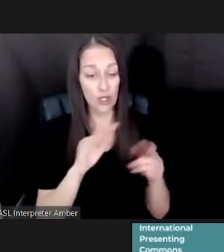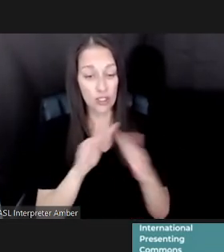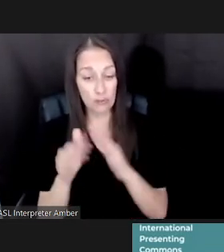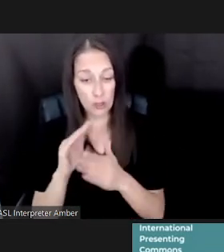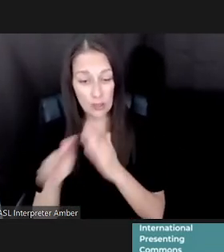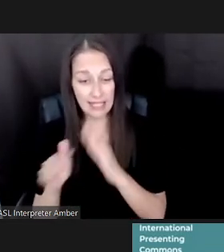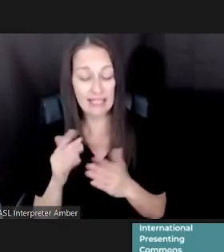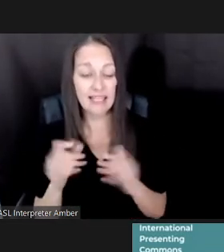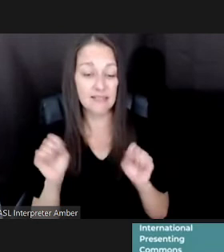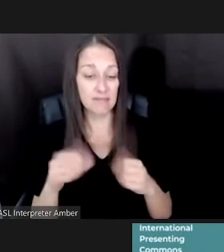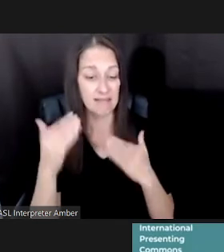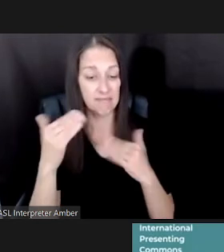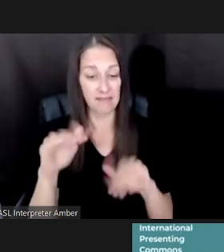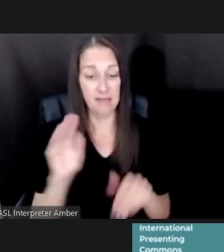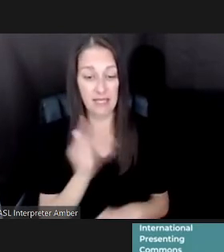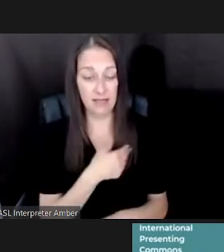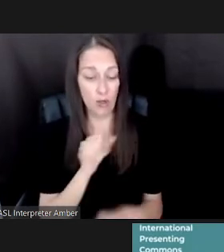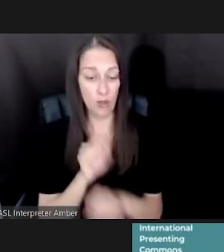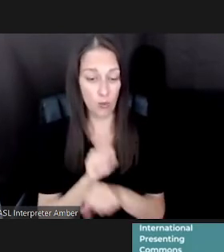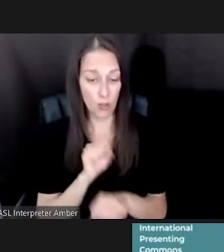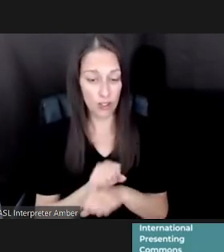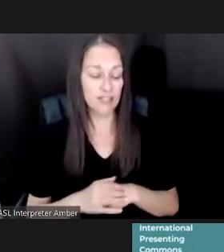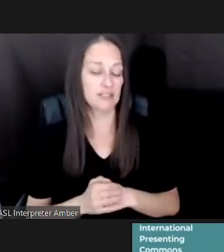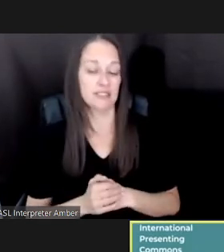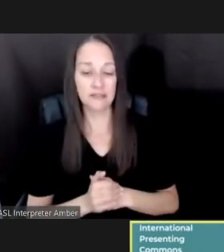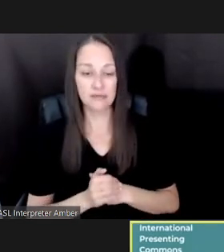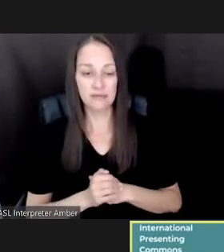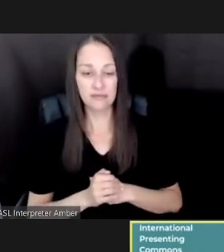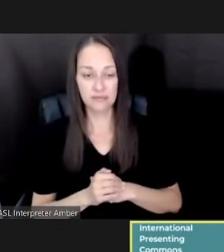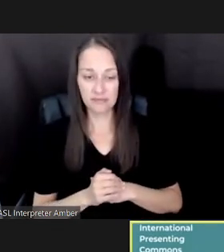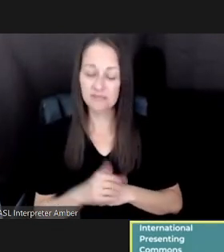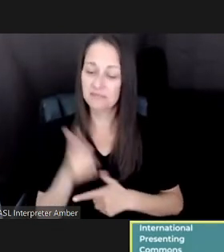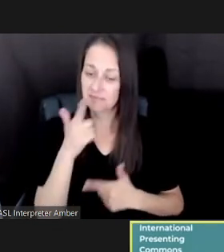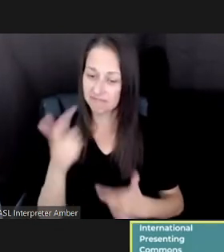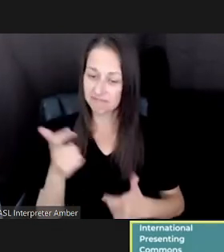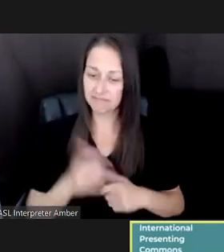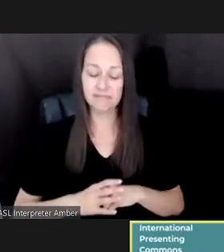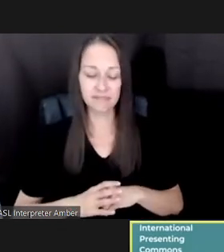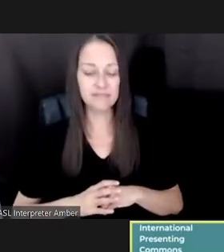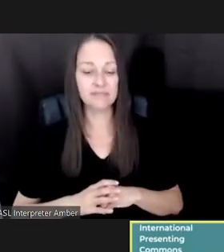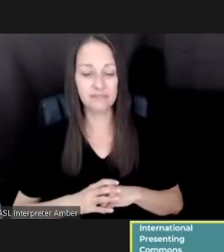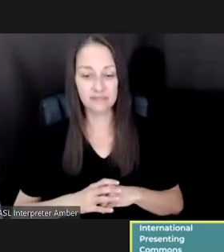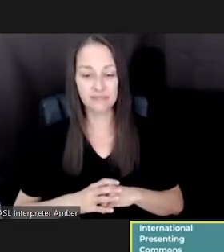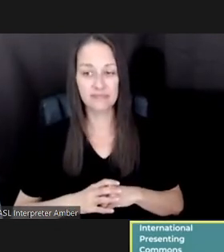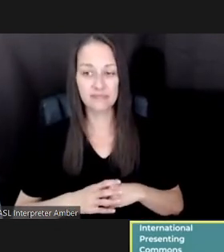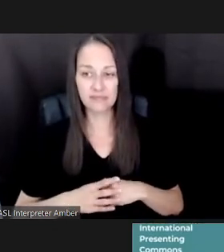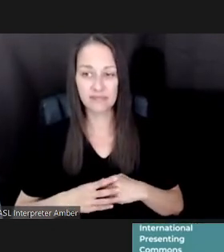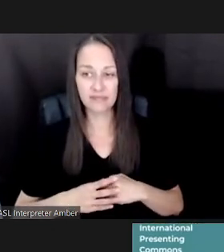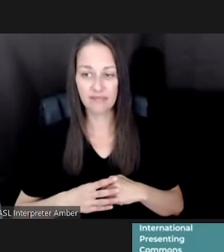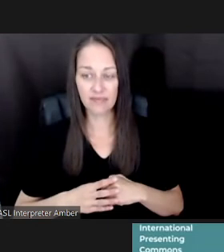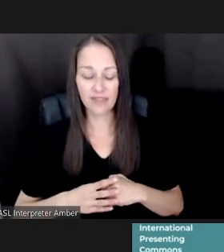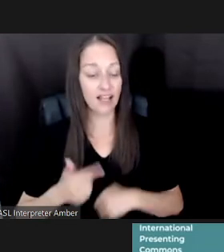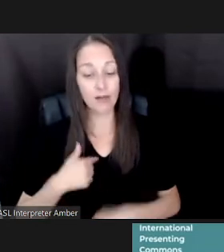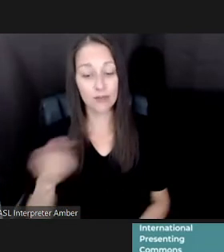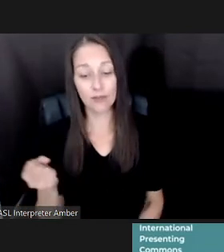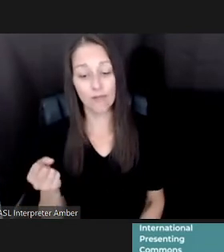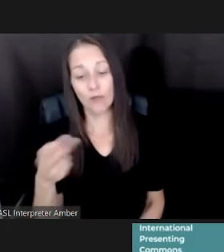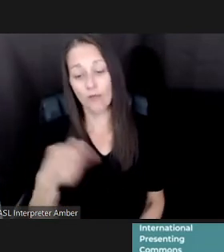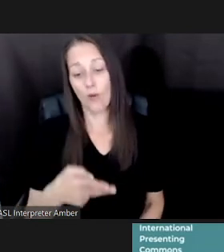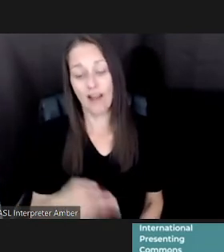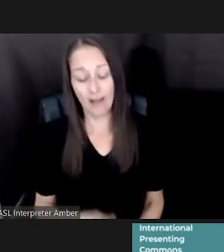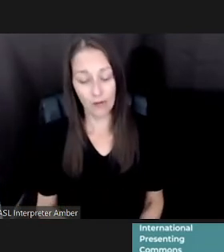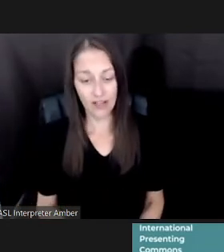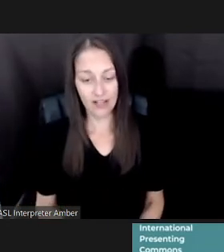you know? And it's I don't know. I'm going to throw that out there just to